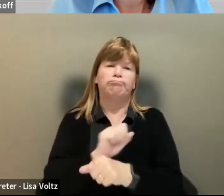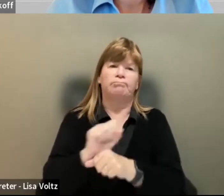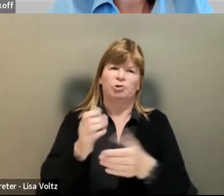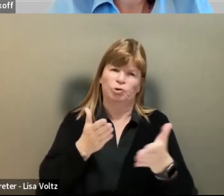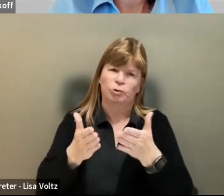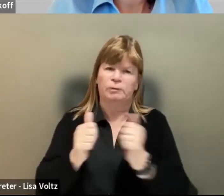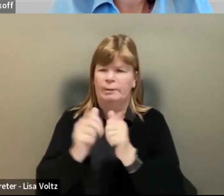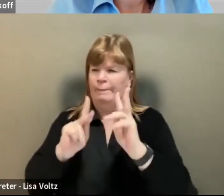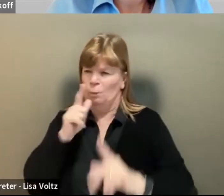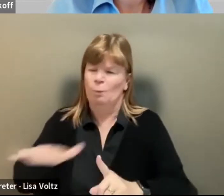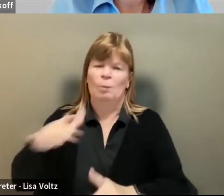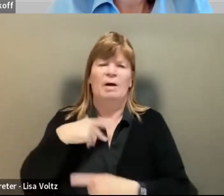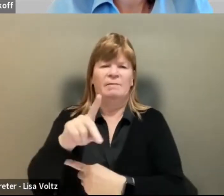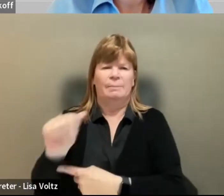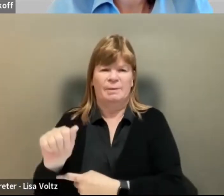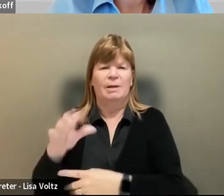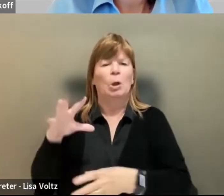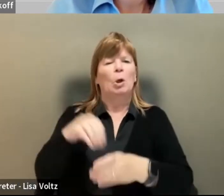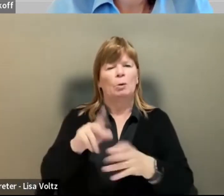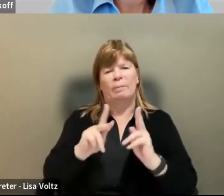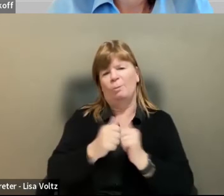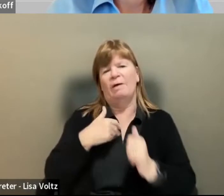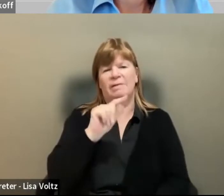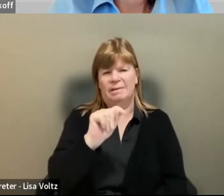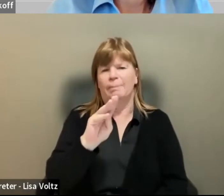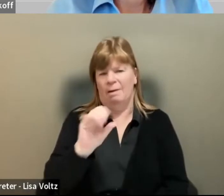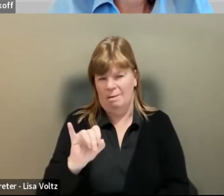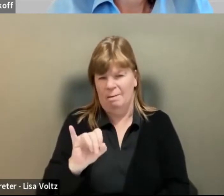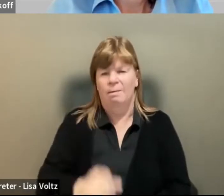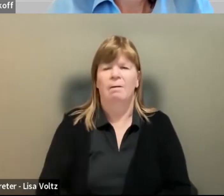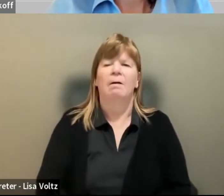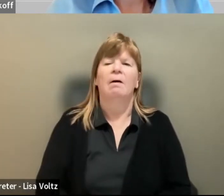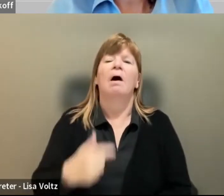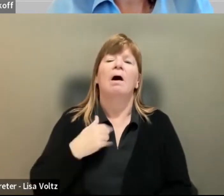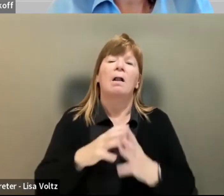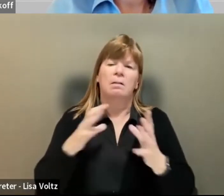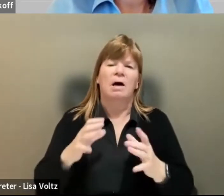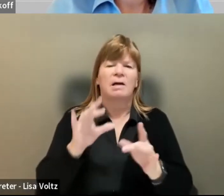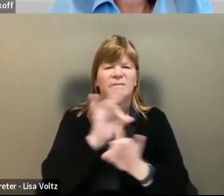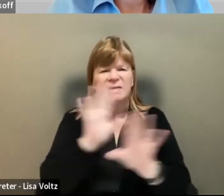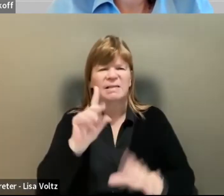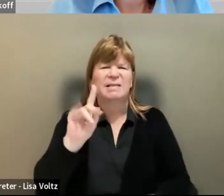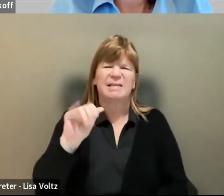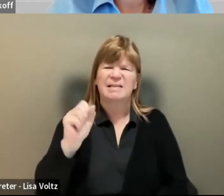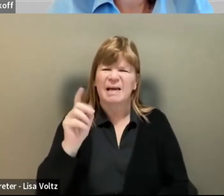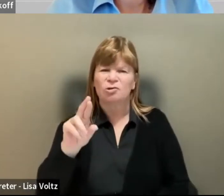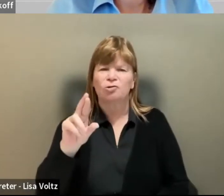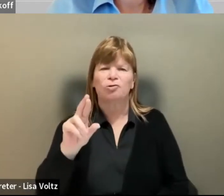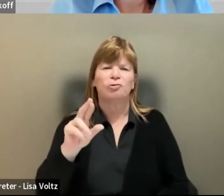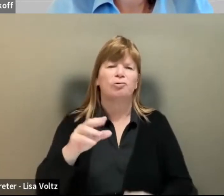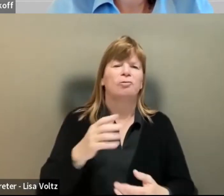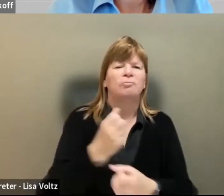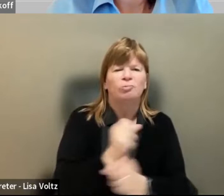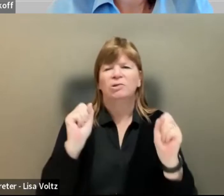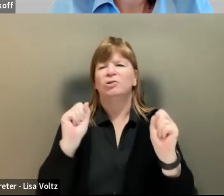TBI. I've done a lot of disaster relief and rescue specifically focused on people with